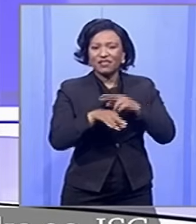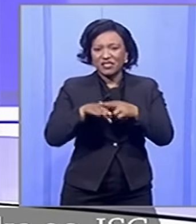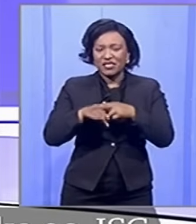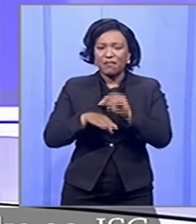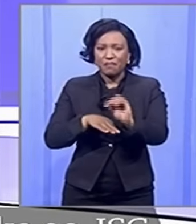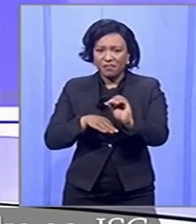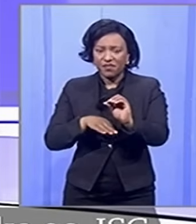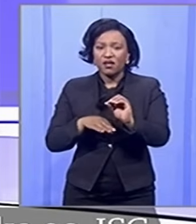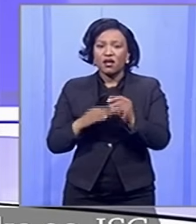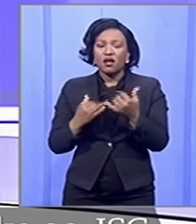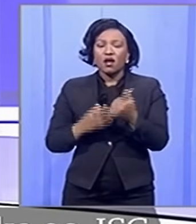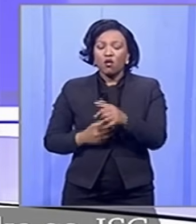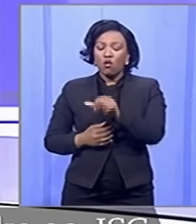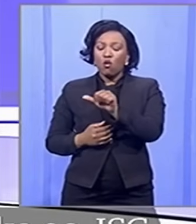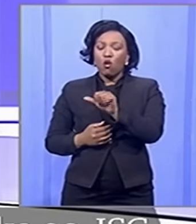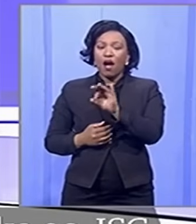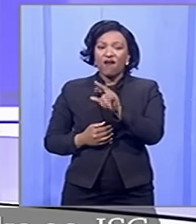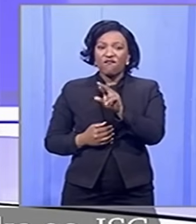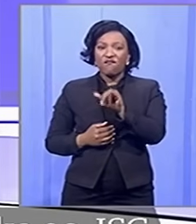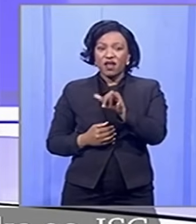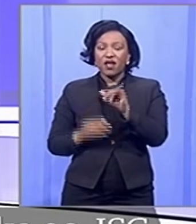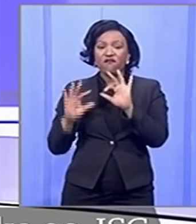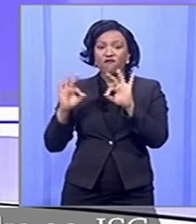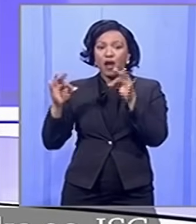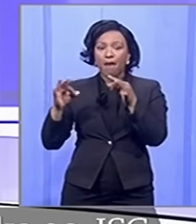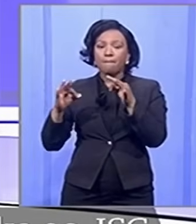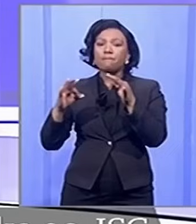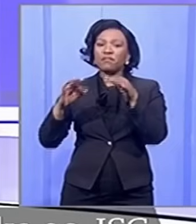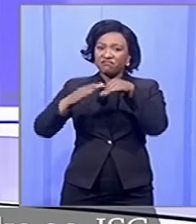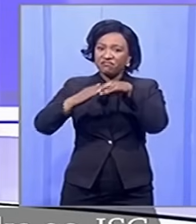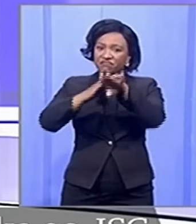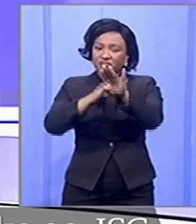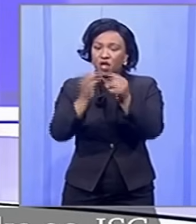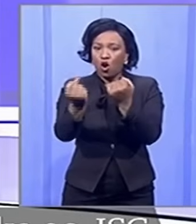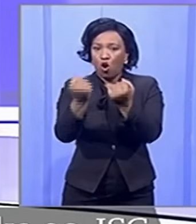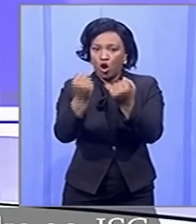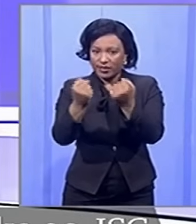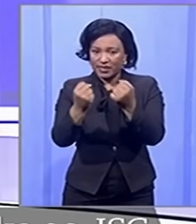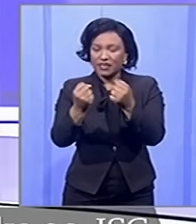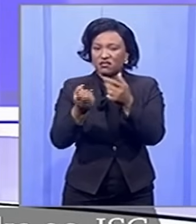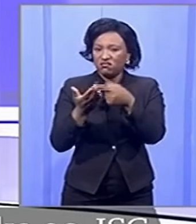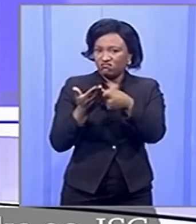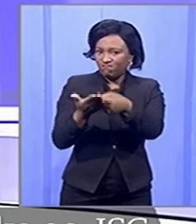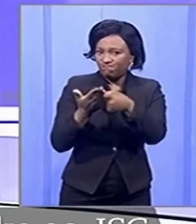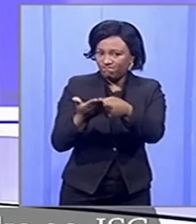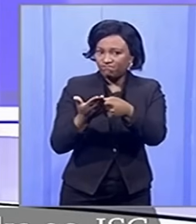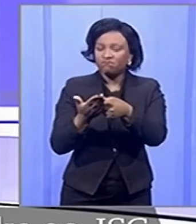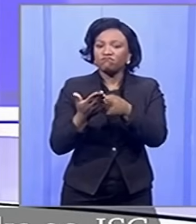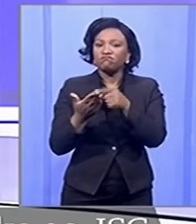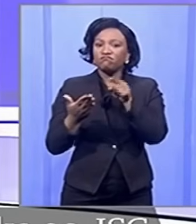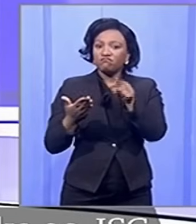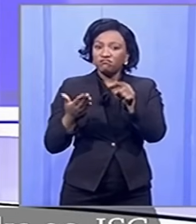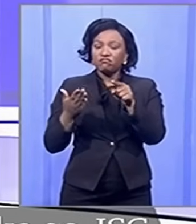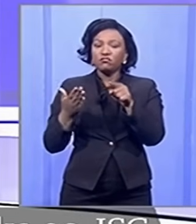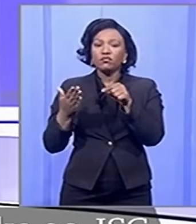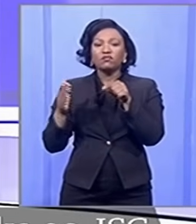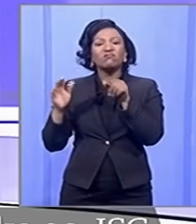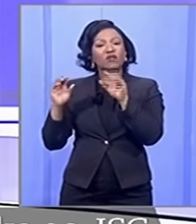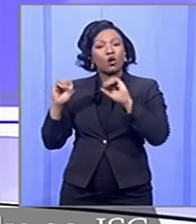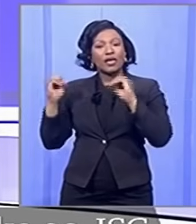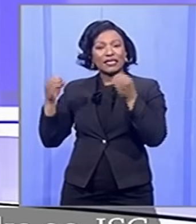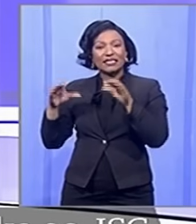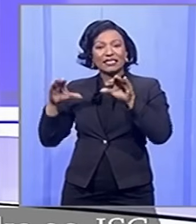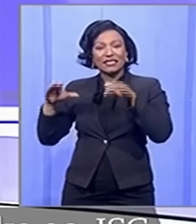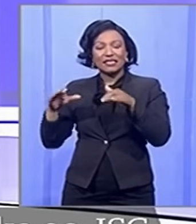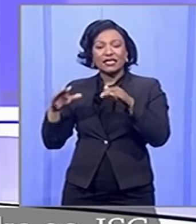e šetše e kitimetše kgorongtsheko ya molaotheo go hlotla taba ye lekala leo le šetšanego le ditirelo tša